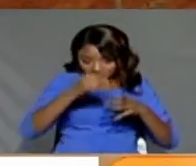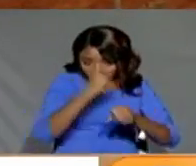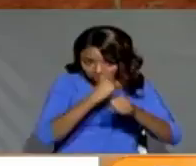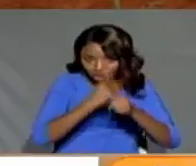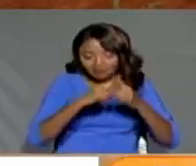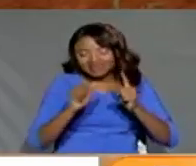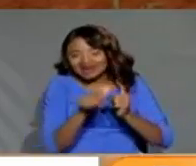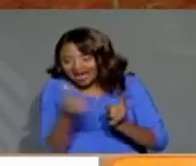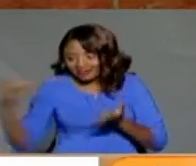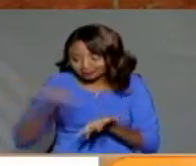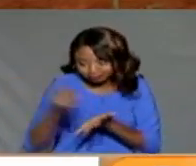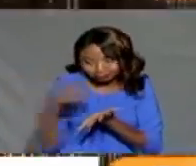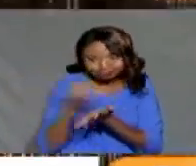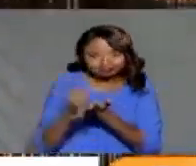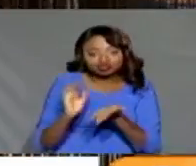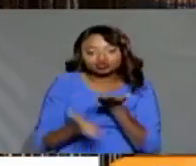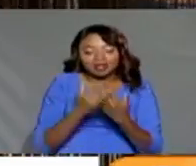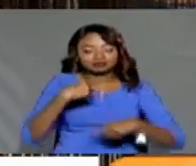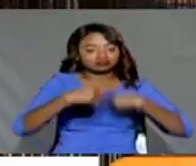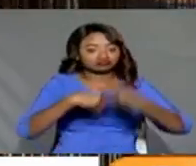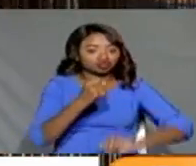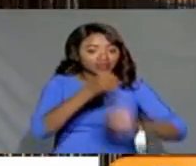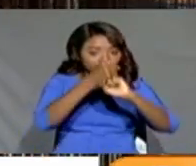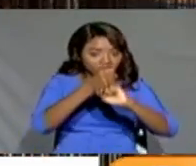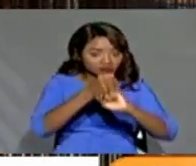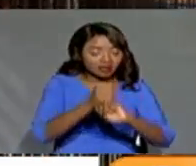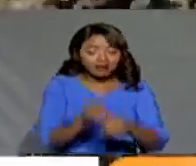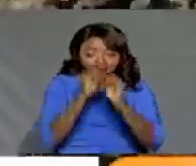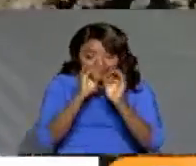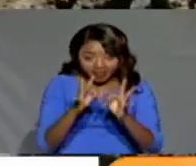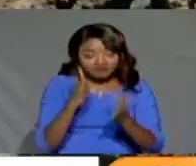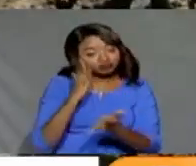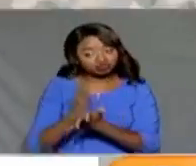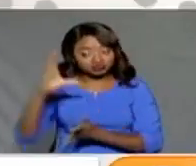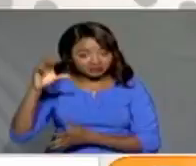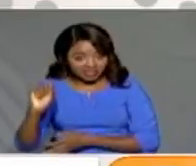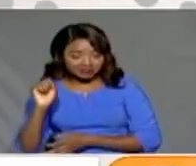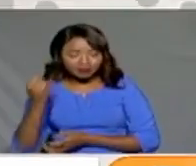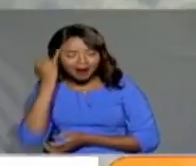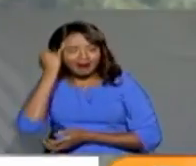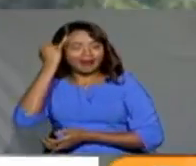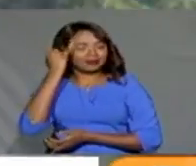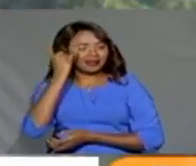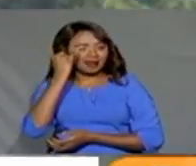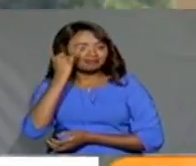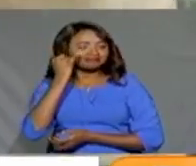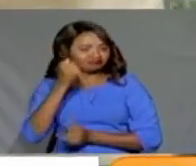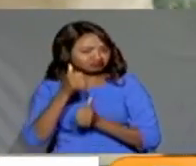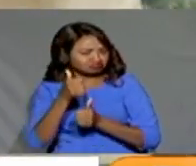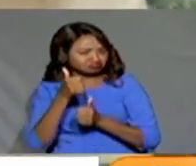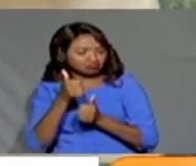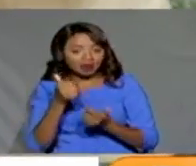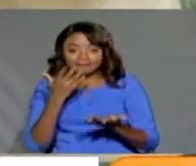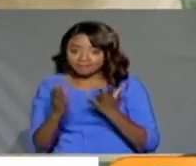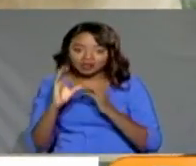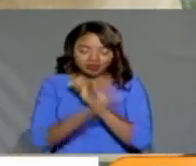finances would be secured in an escrow account. If Chelugui's insights on the cancellation of the dam project is anything to go by, then the country